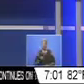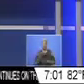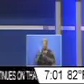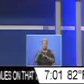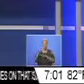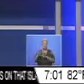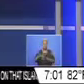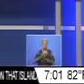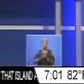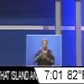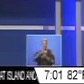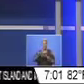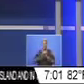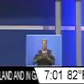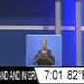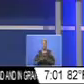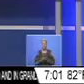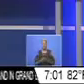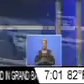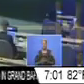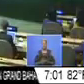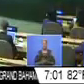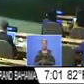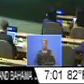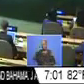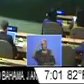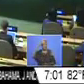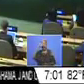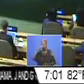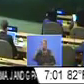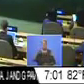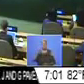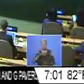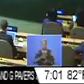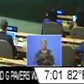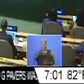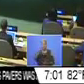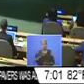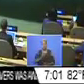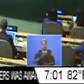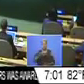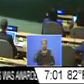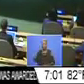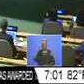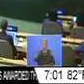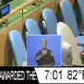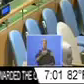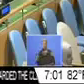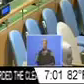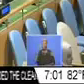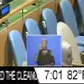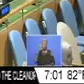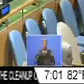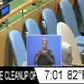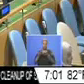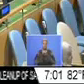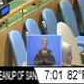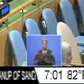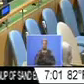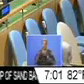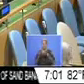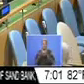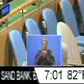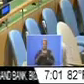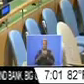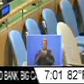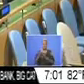Bahamas Tonight, the weekend edition. Prime Minister the Most Honorable Dr. Hubert Minnis is back after an official visit to this week's 74th